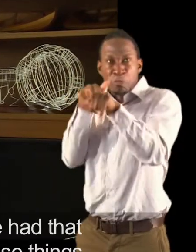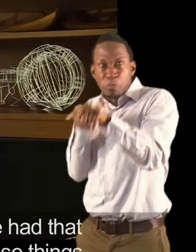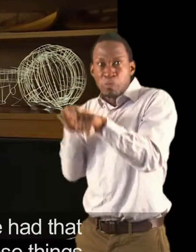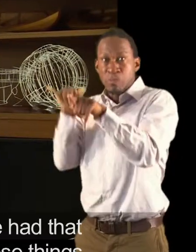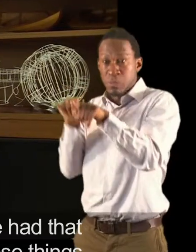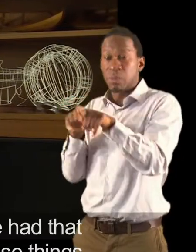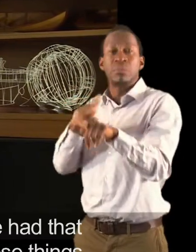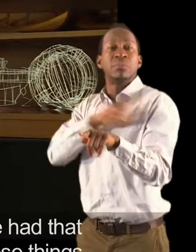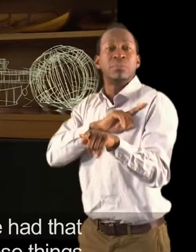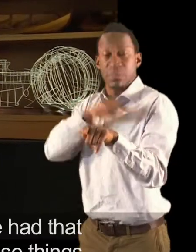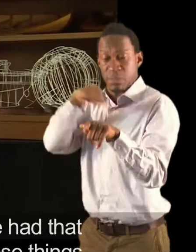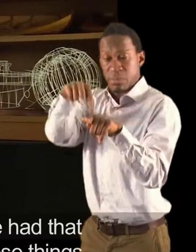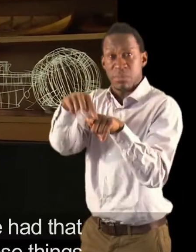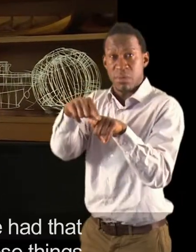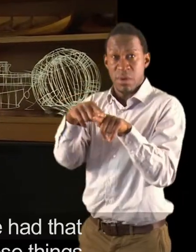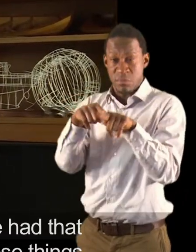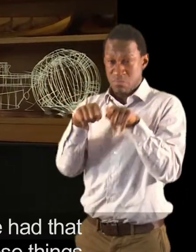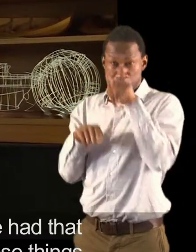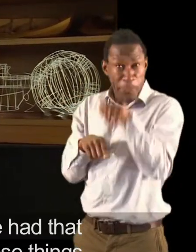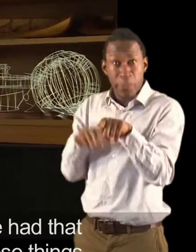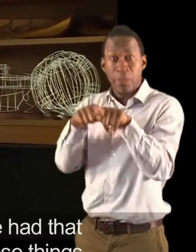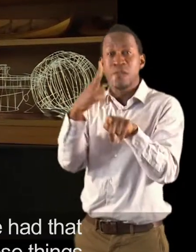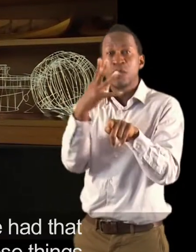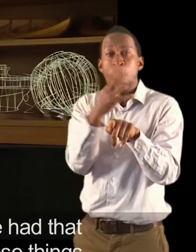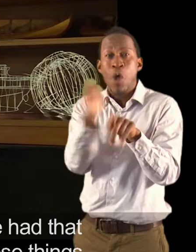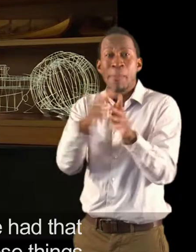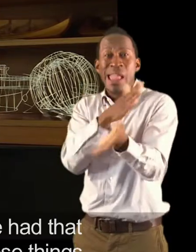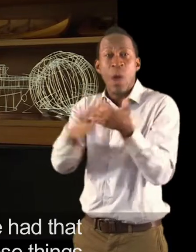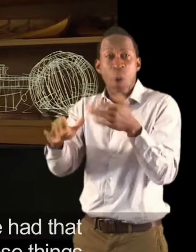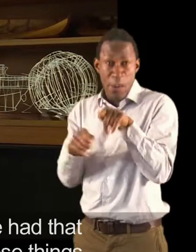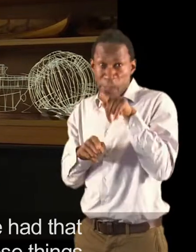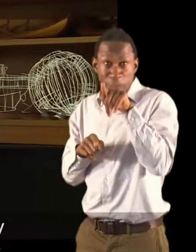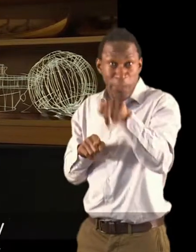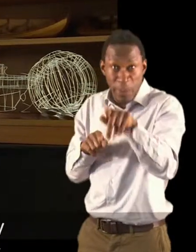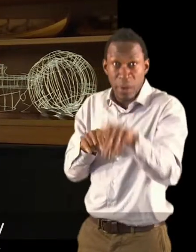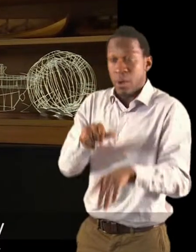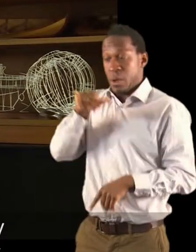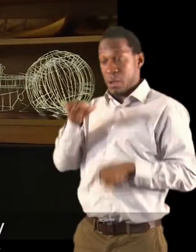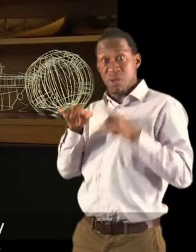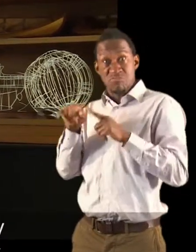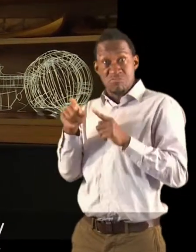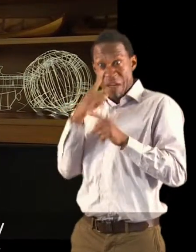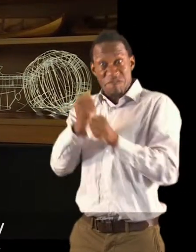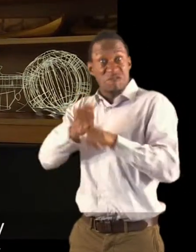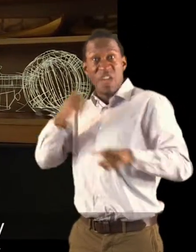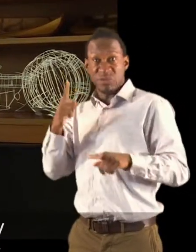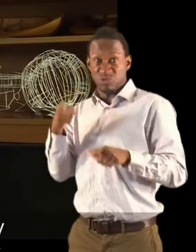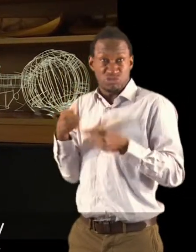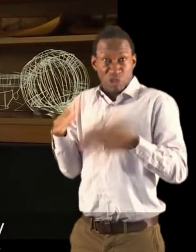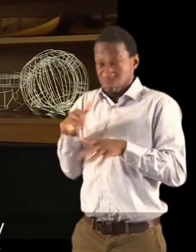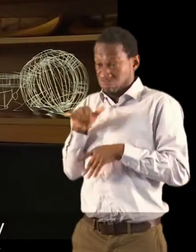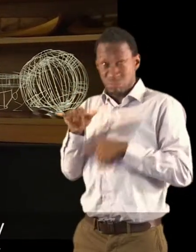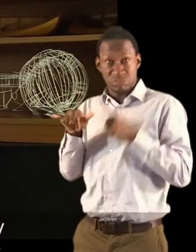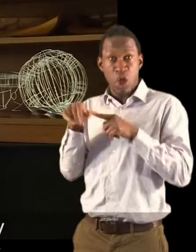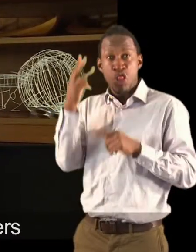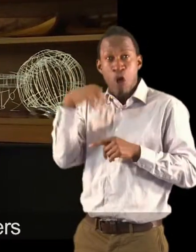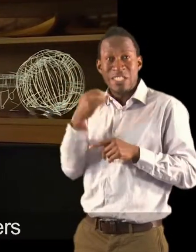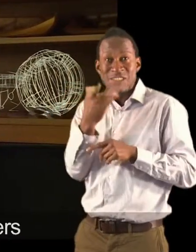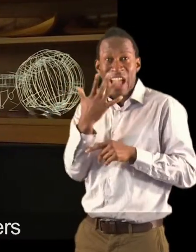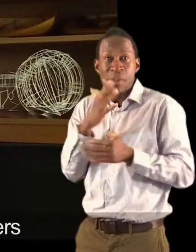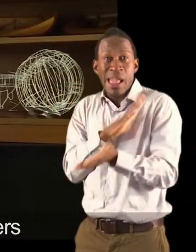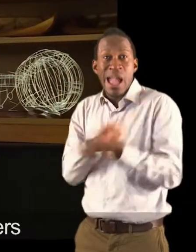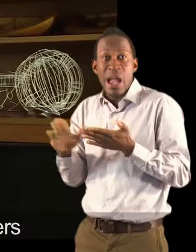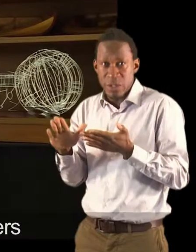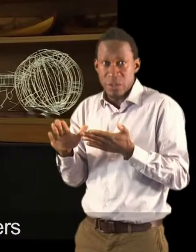the only aircraft that we had that was fast enough to catch these things, because they used to fly at 400 mile an hour, well,